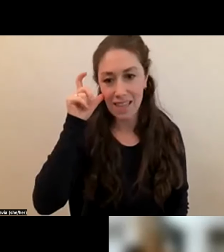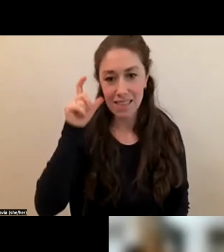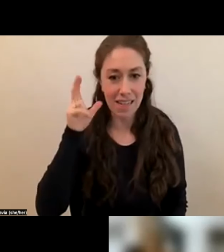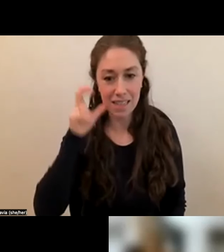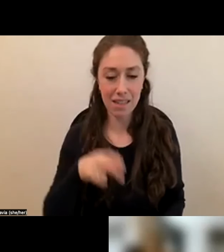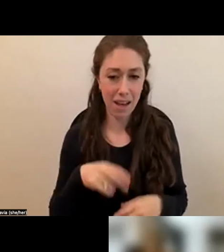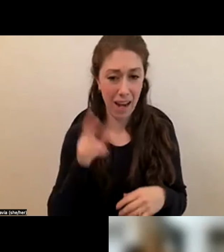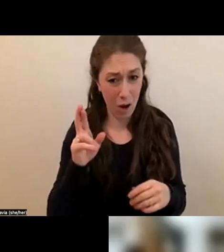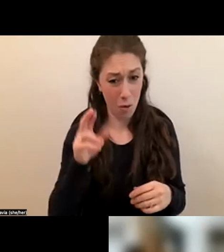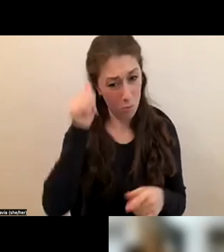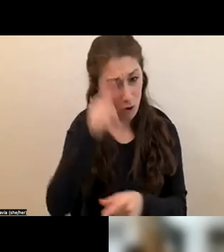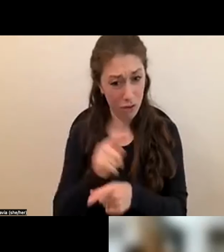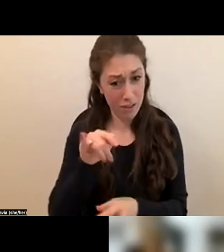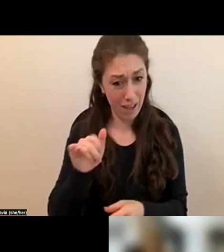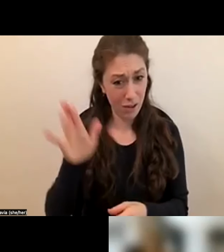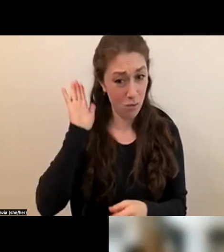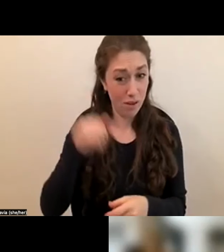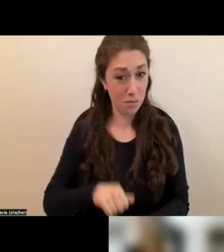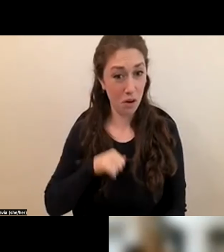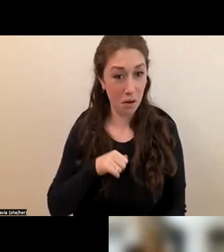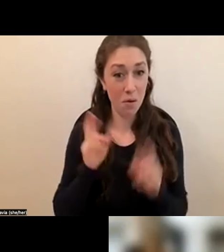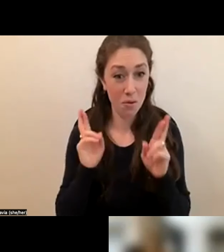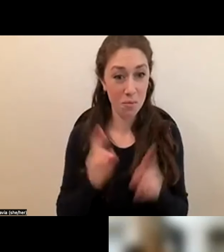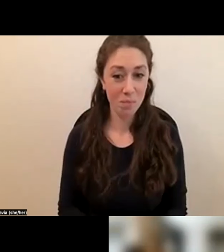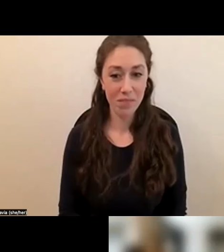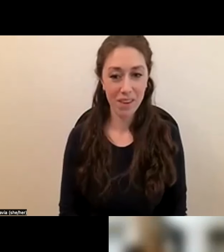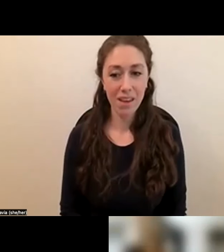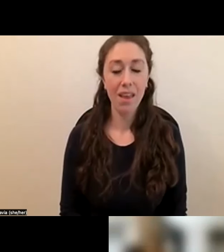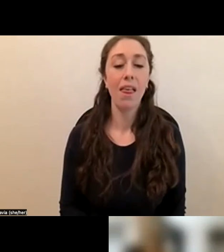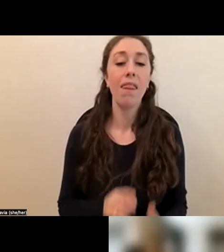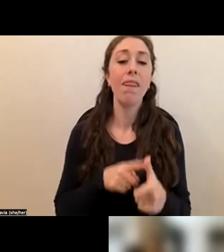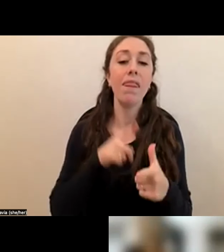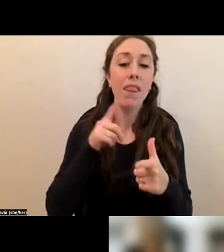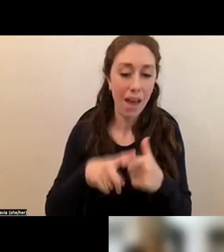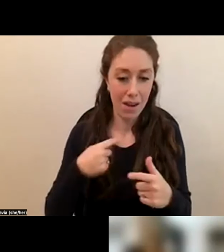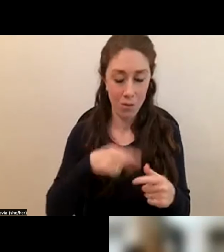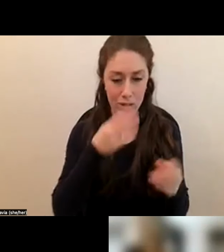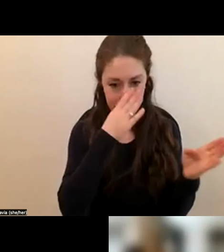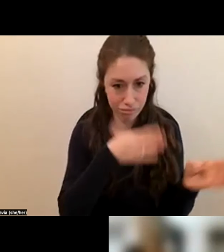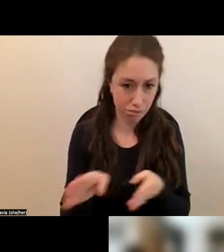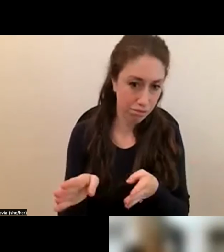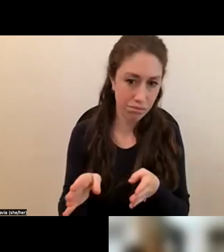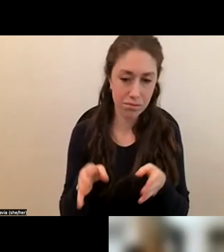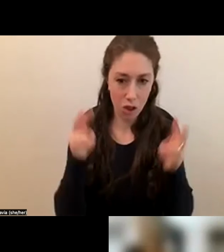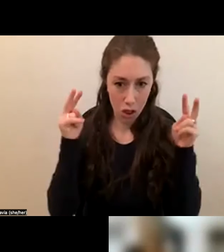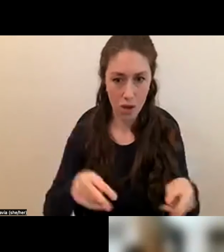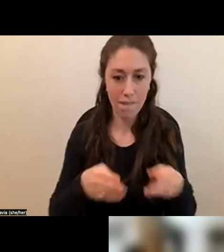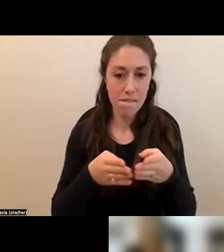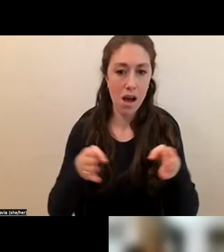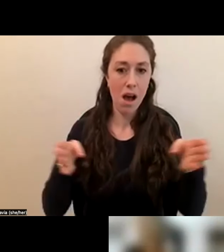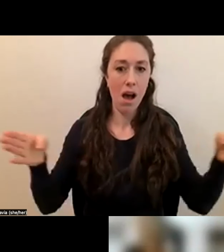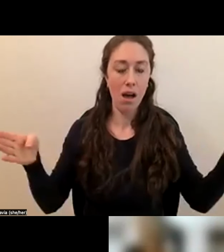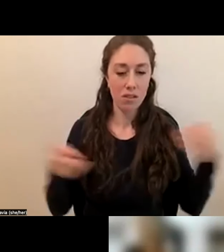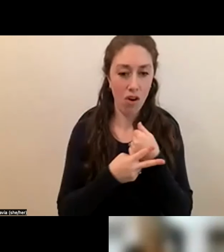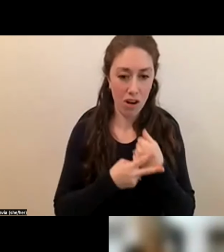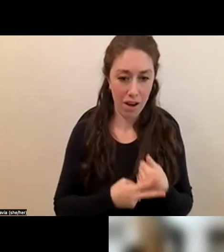was very proud of. Only then did we turn to this vast archive of footage that Hubert had shot. When we first